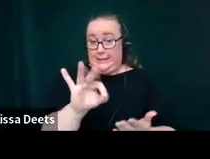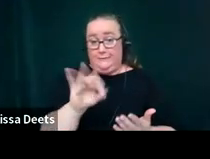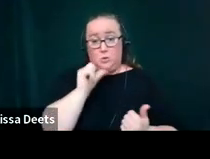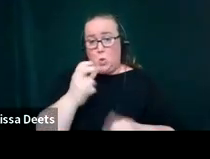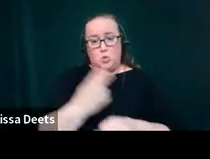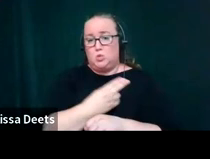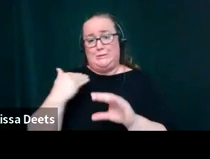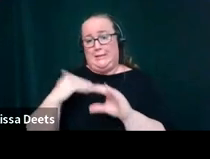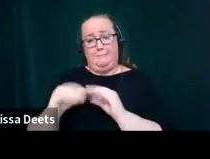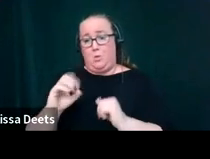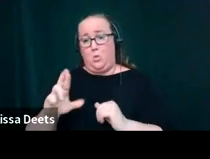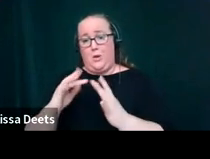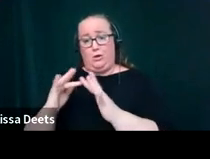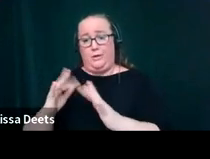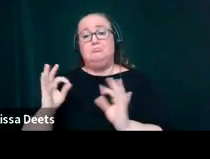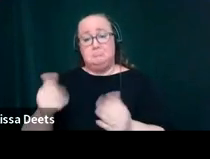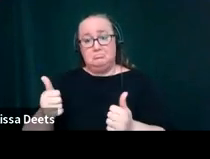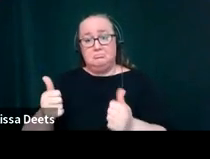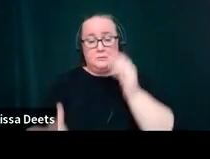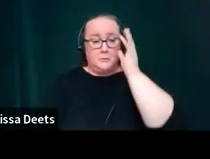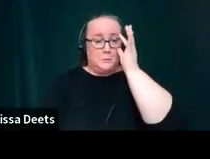internet or emails.